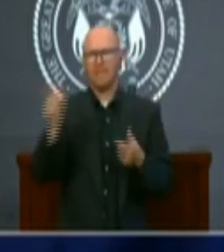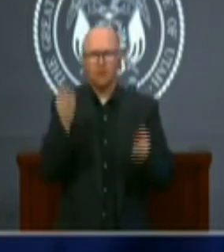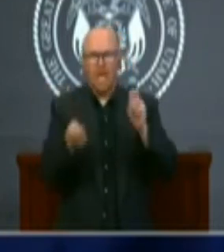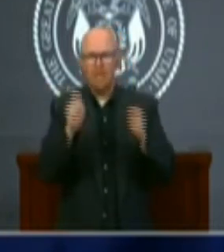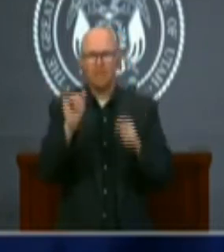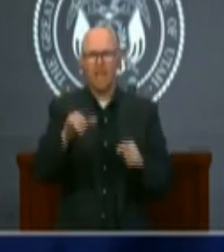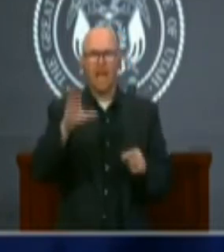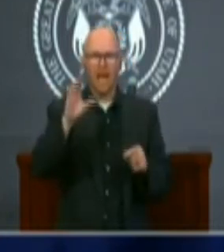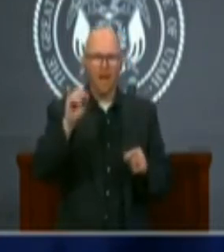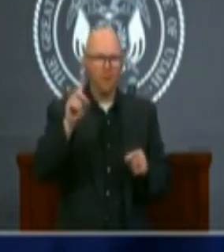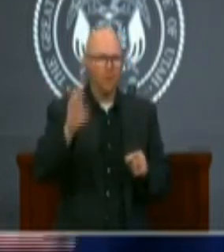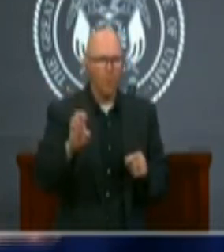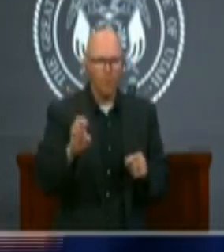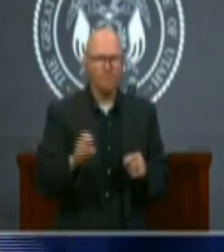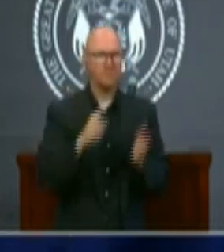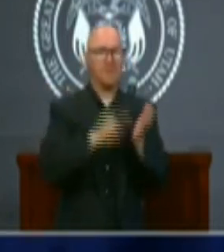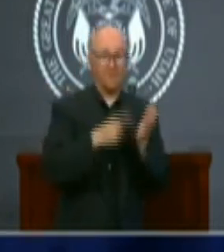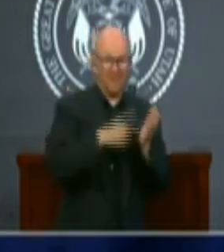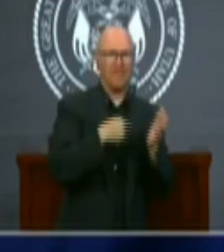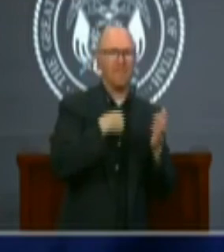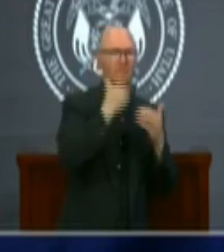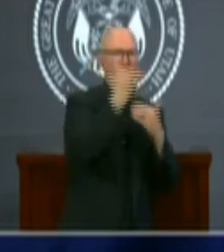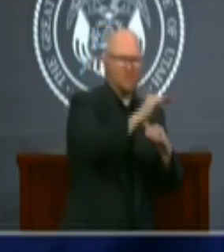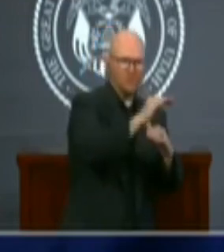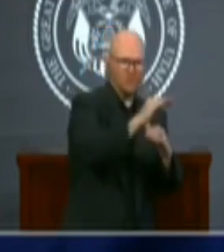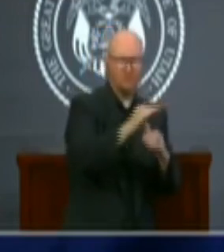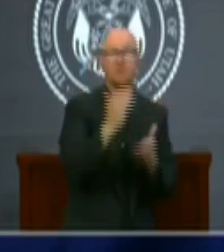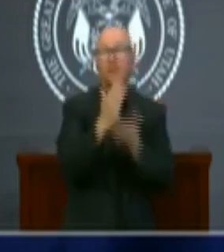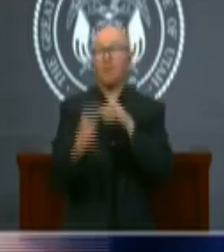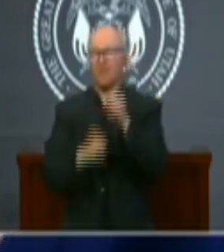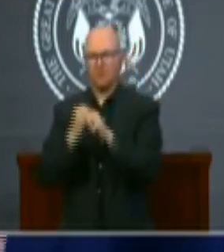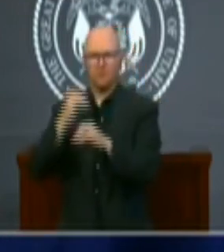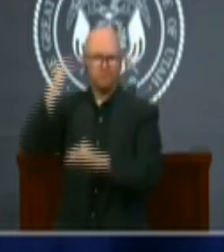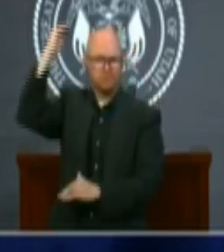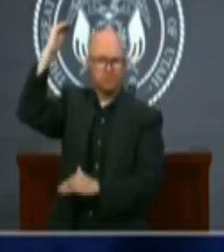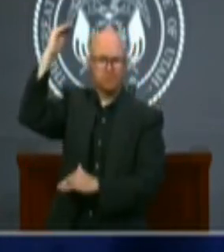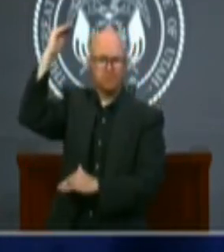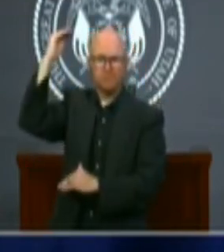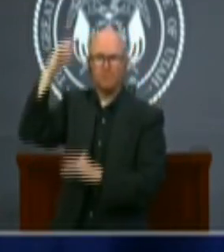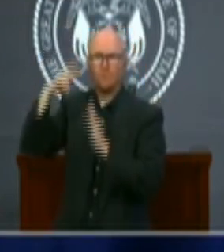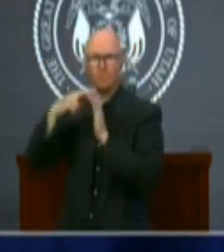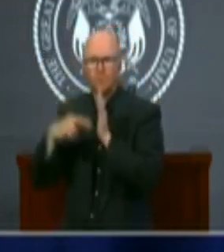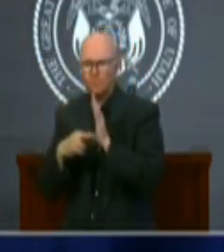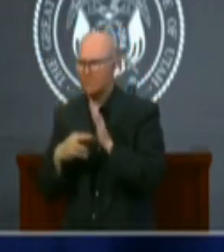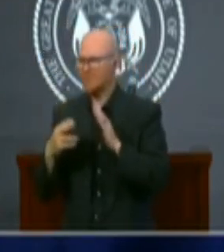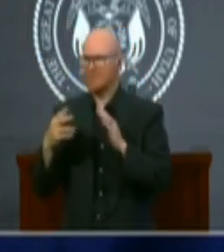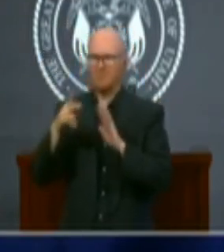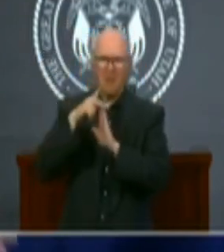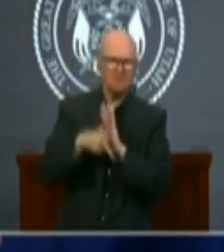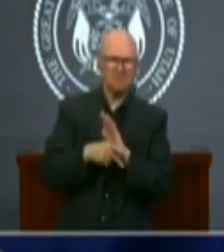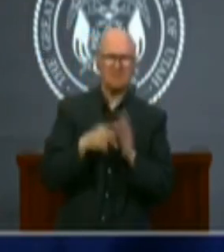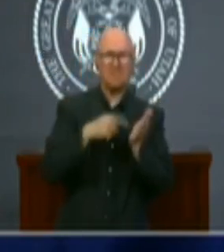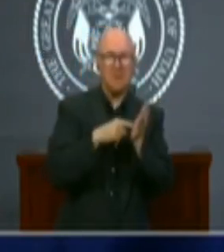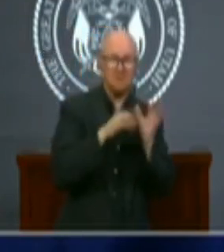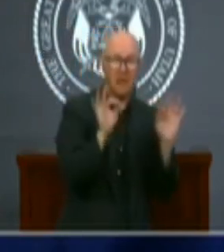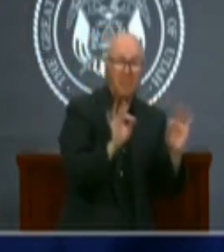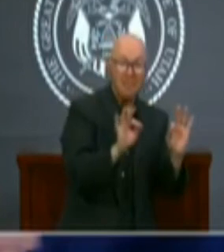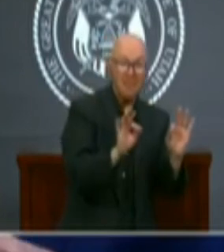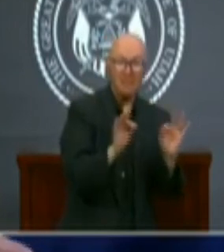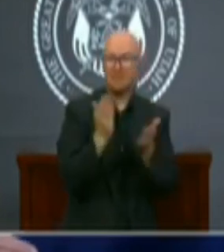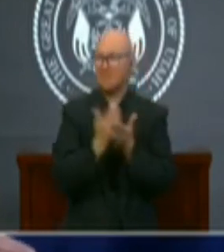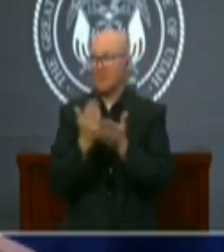Every year there's some restrictions here and less restrictions here. We fight about it every year, and to me the easiest way to do is